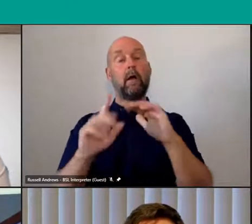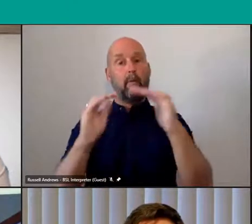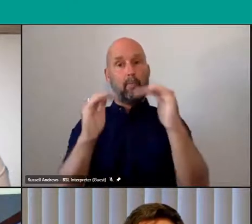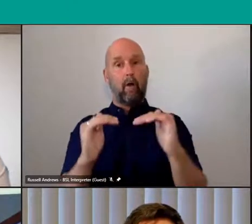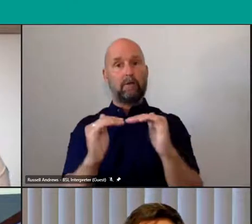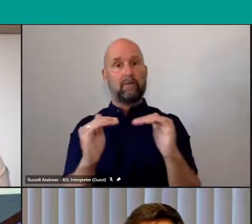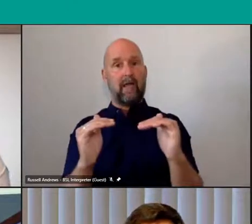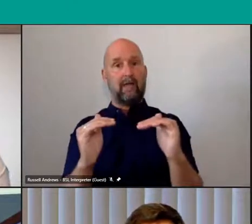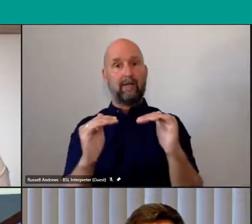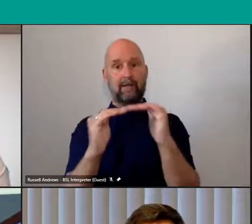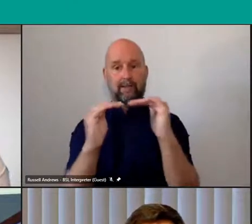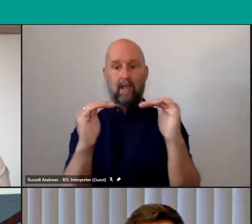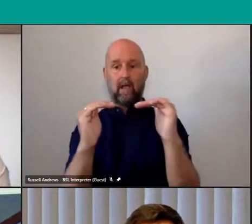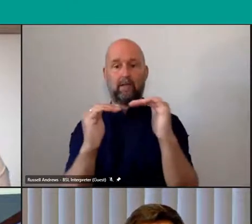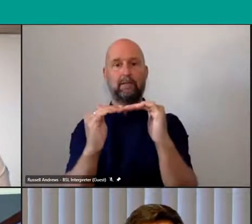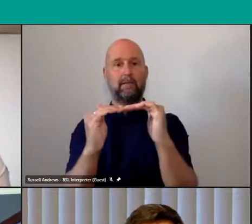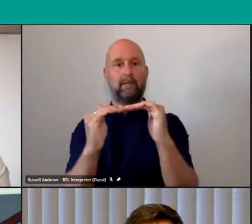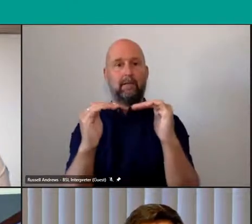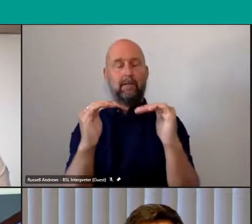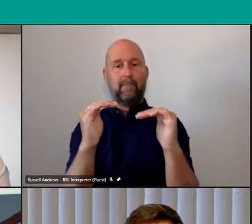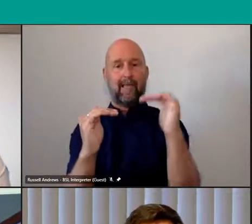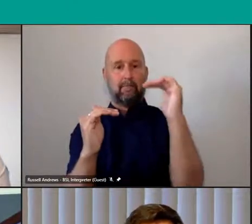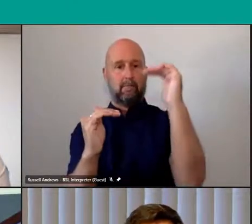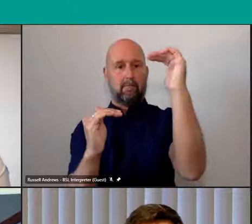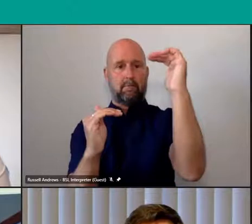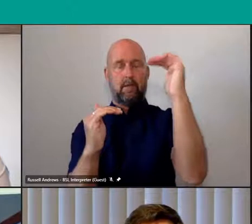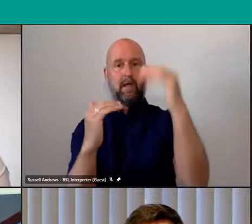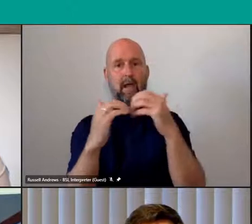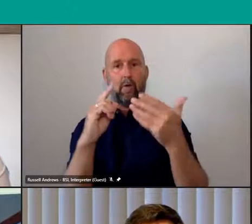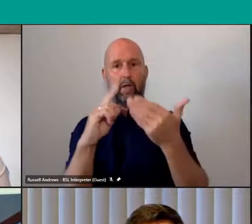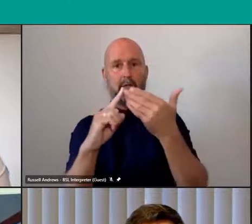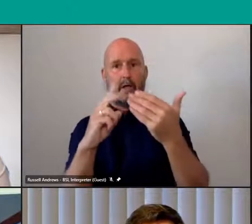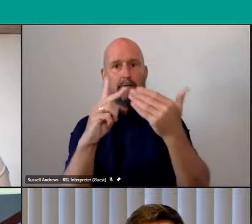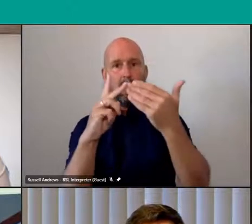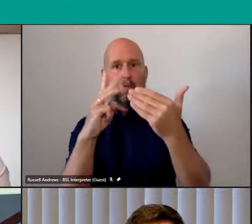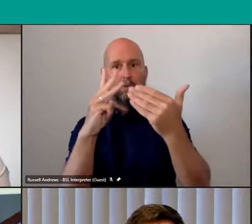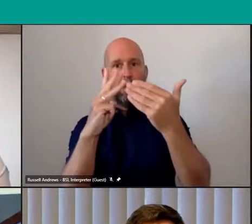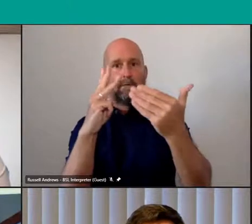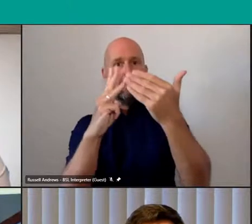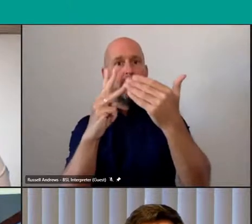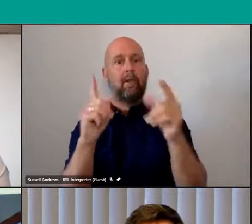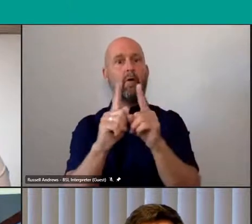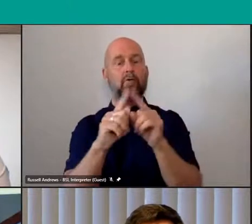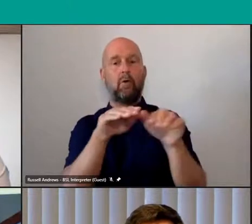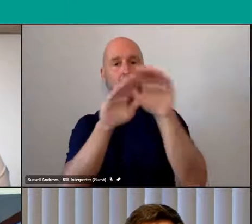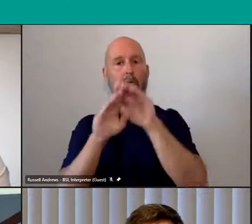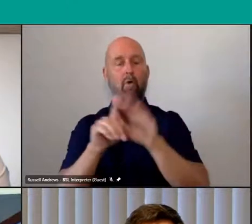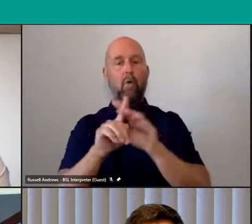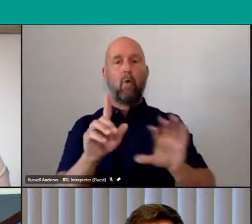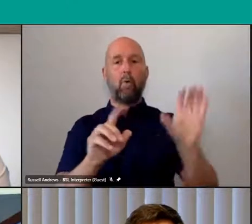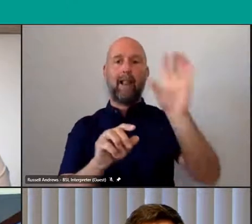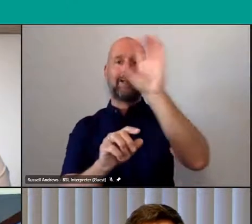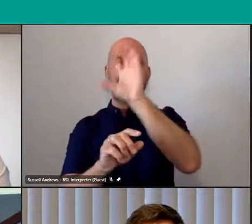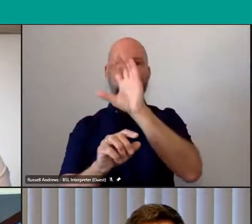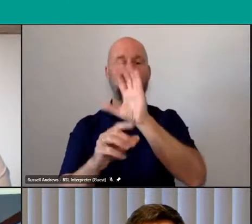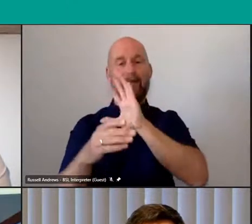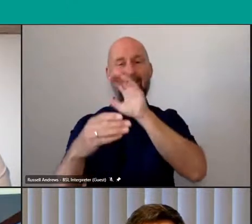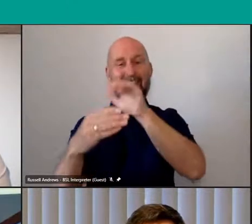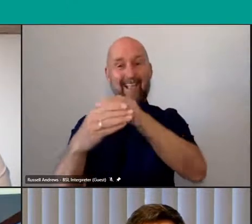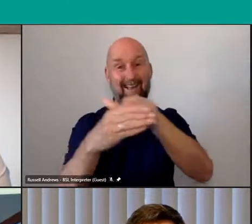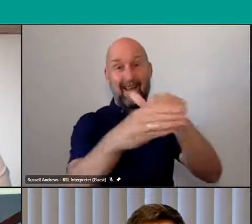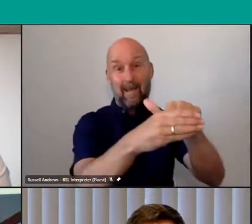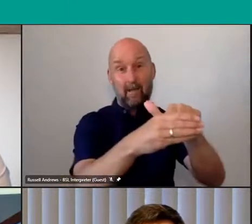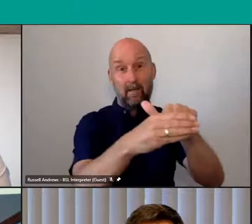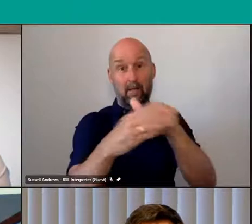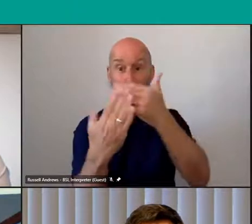nobody's falling below, and you think about the distribution of things, and you think about the distribution across your localities. You build that in,